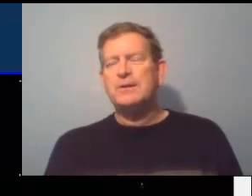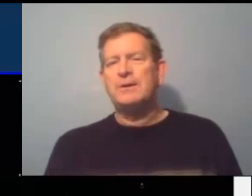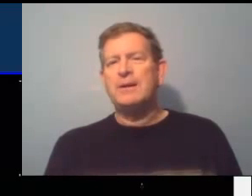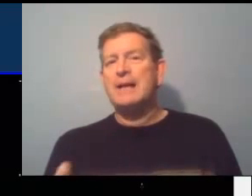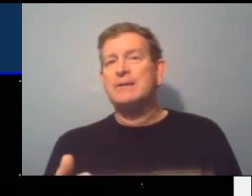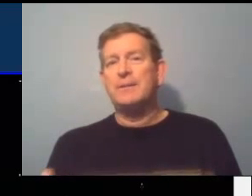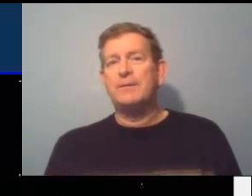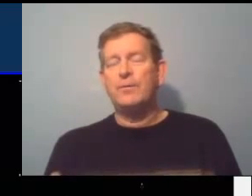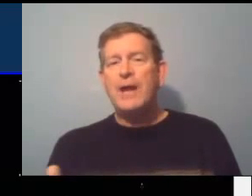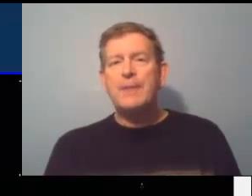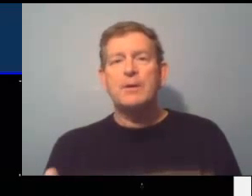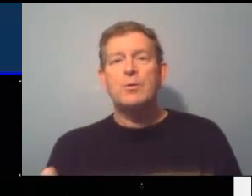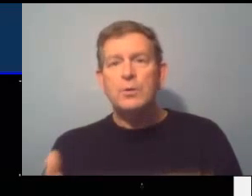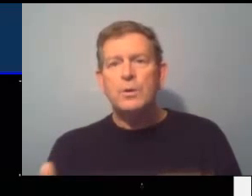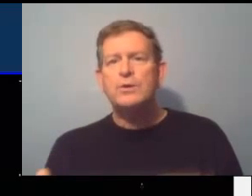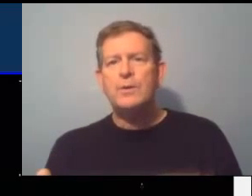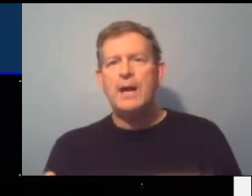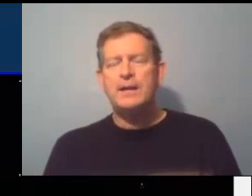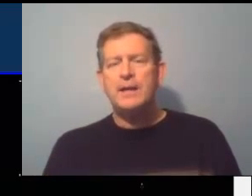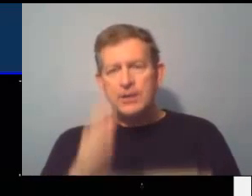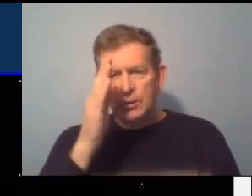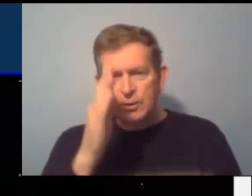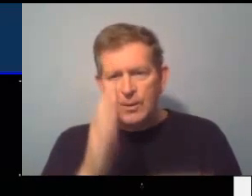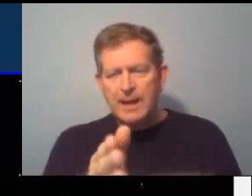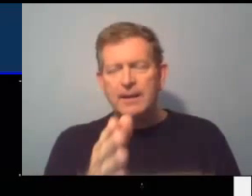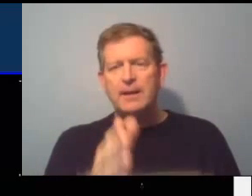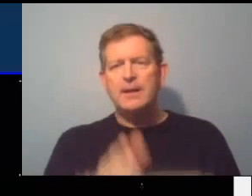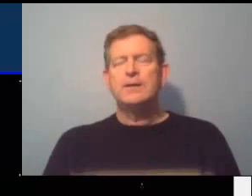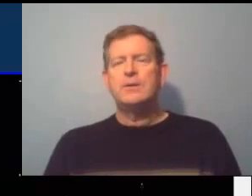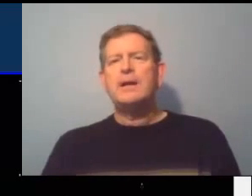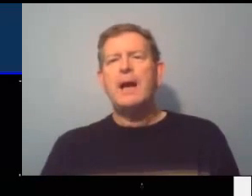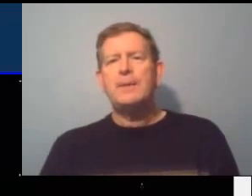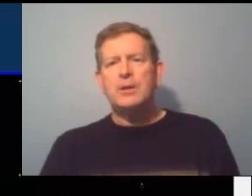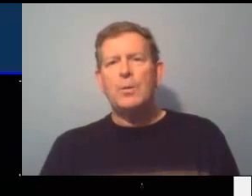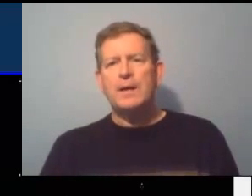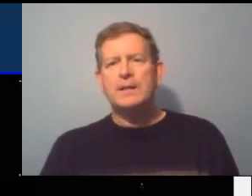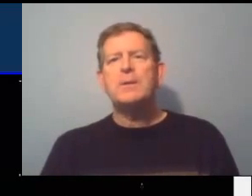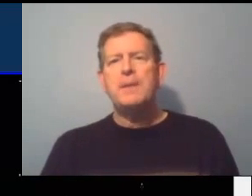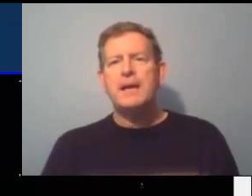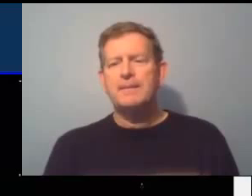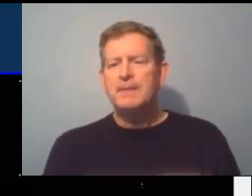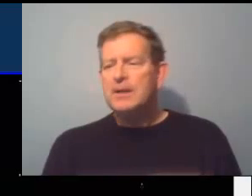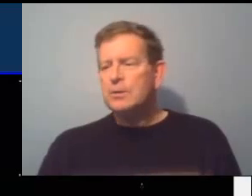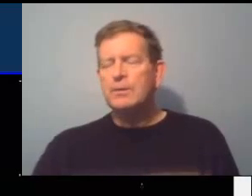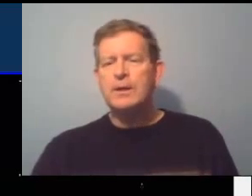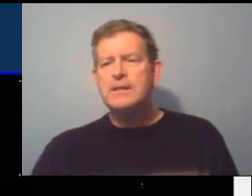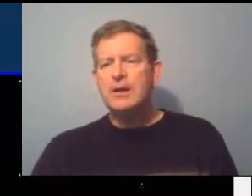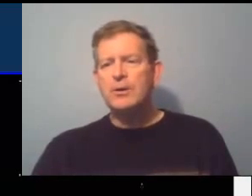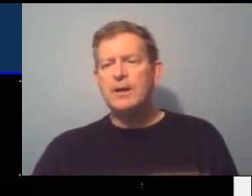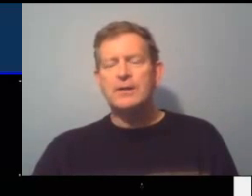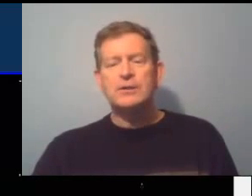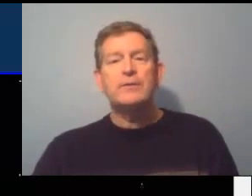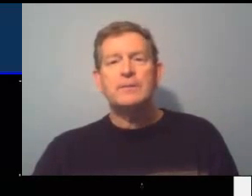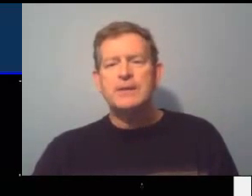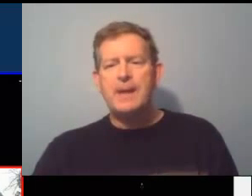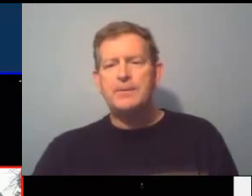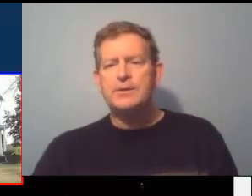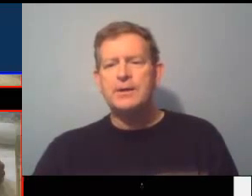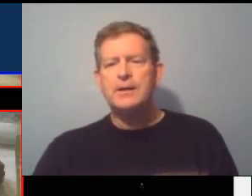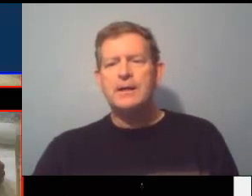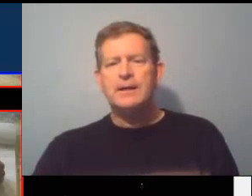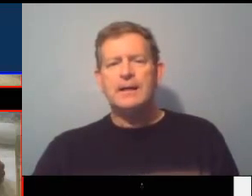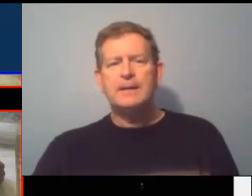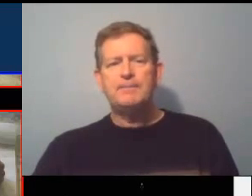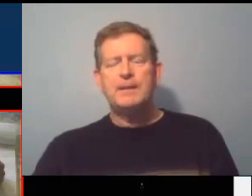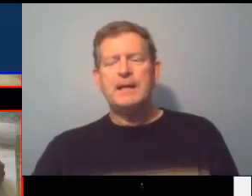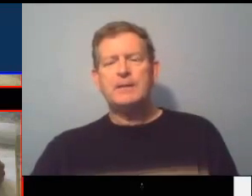when you still lack some of the vocabulary you wish you had to go directly to the comment you want to make. So we're going to take a look. I'll just give you some examples